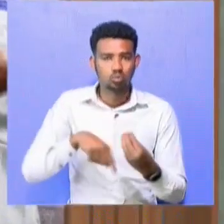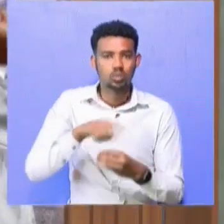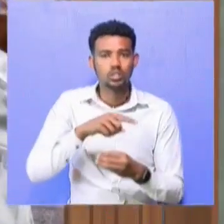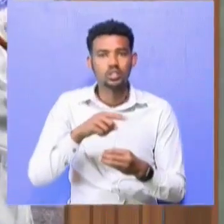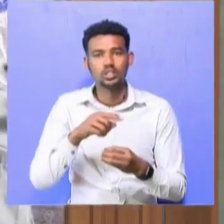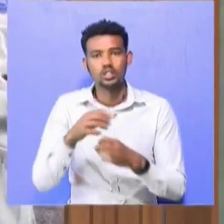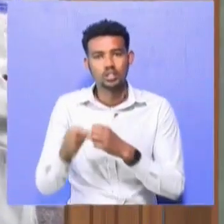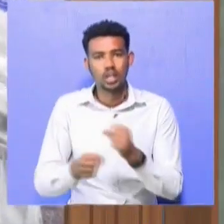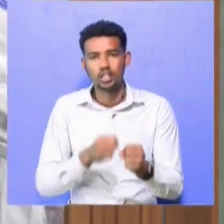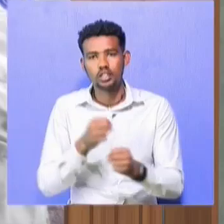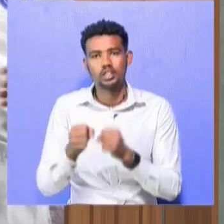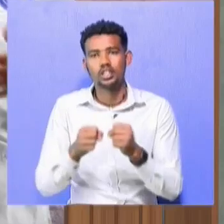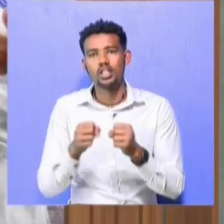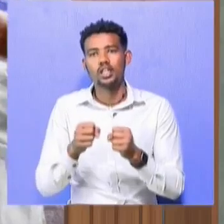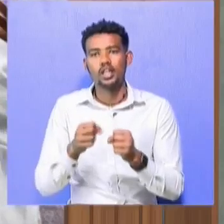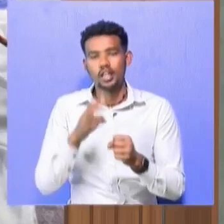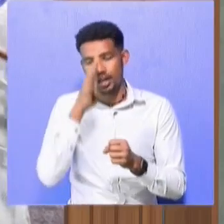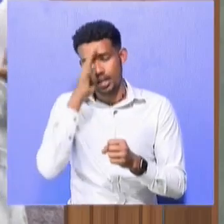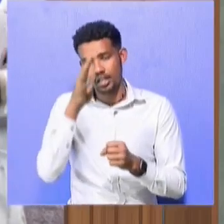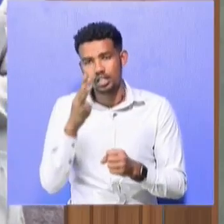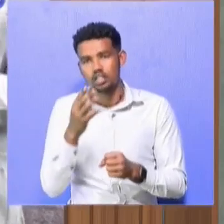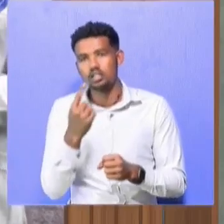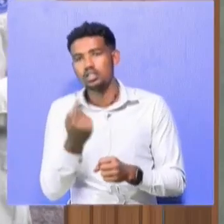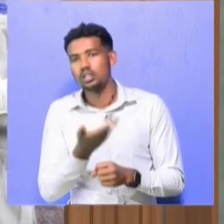creating something to show their